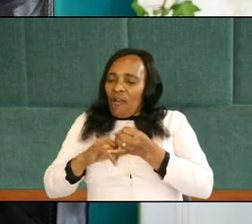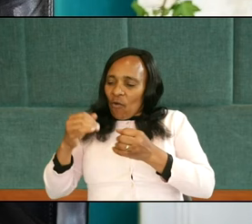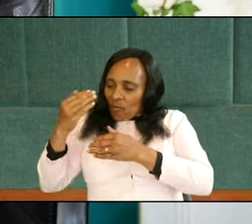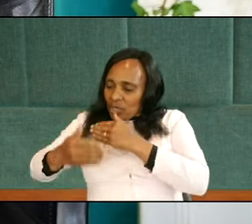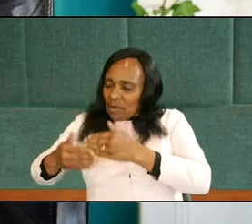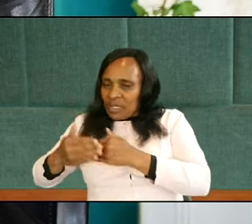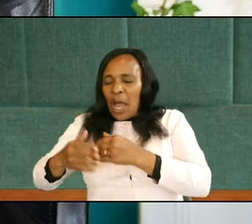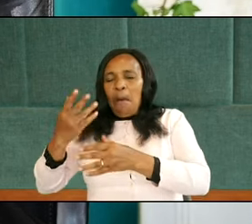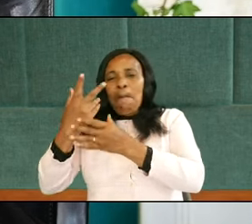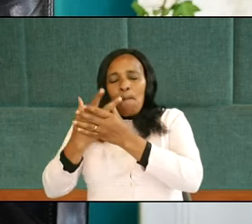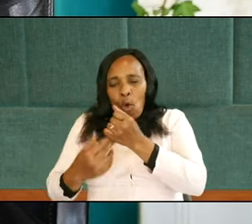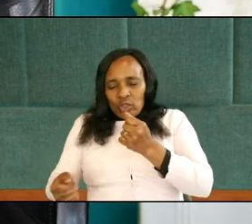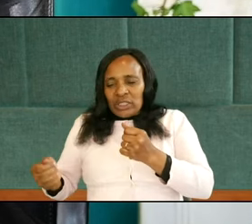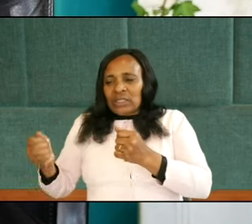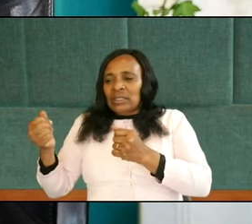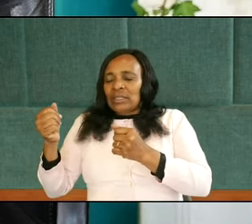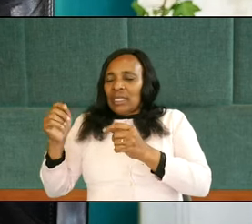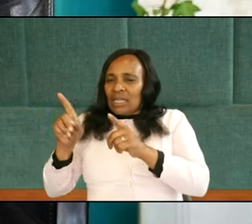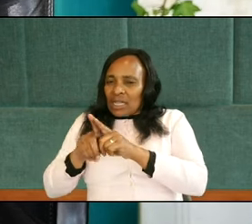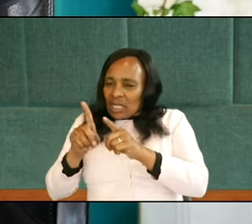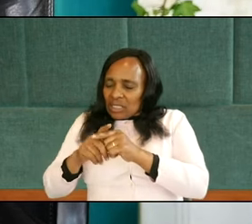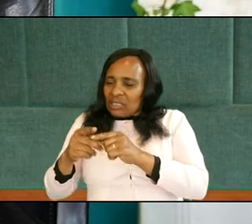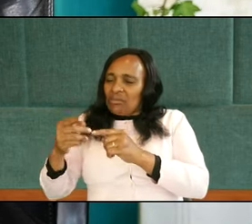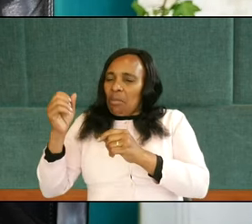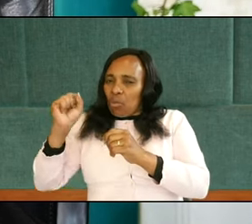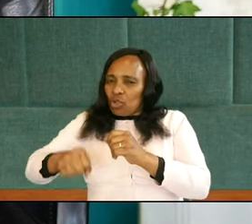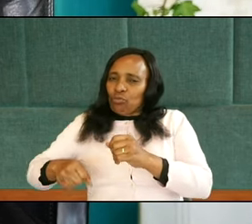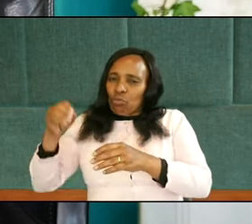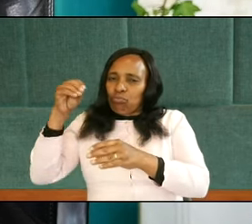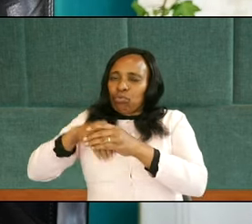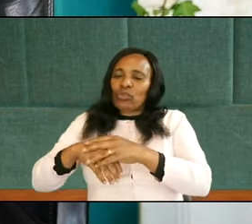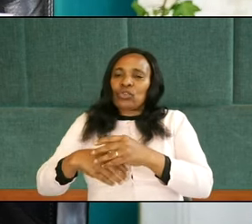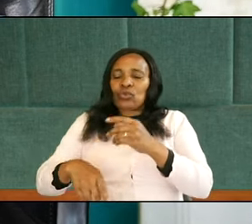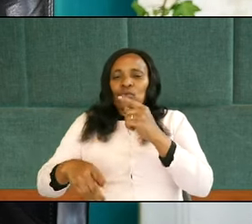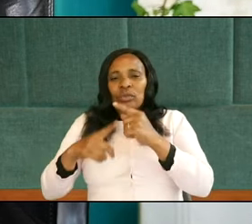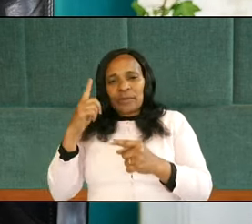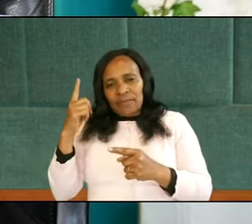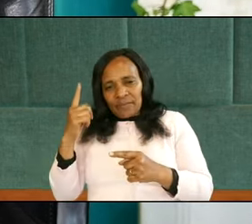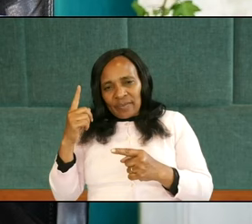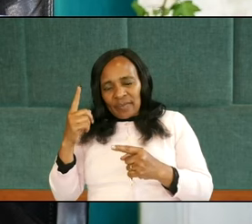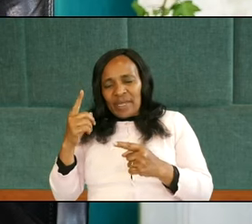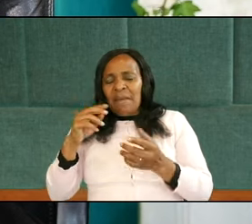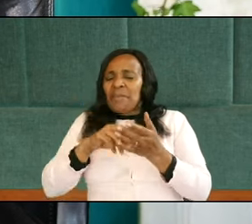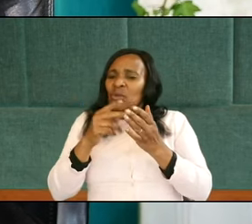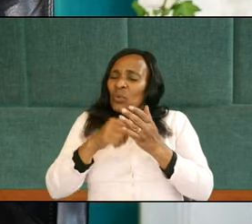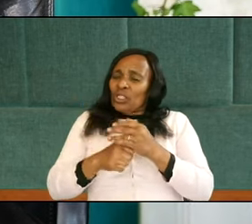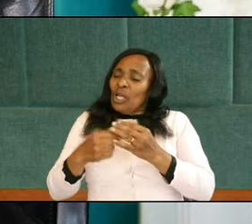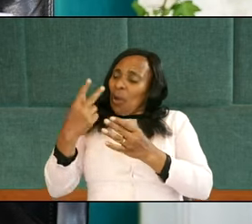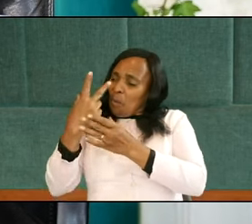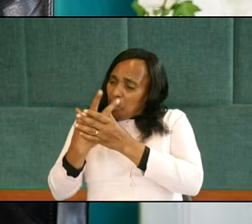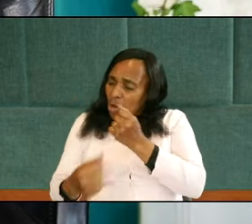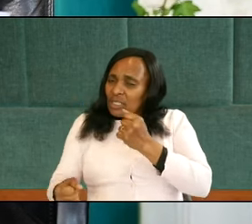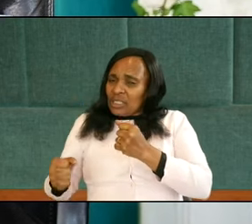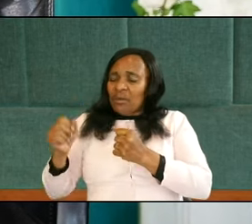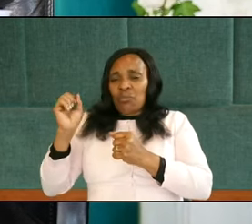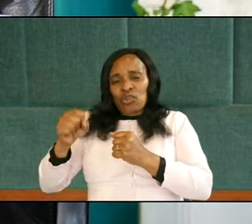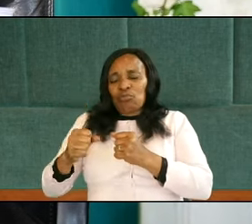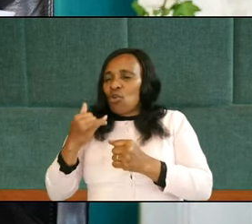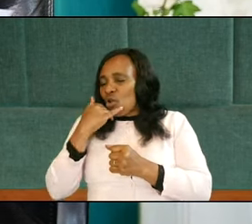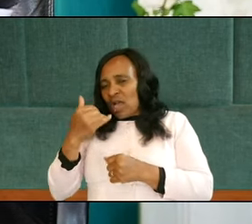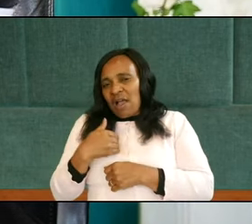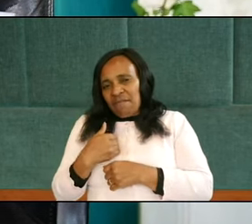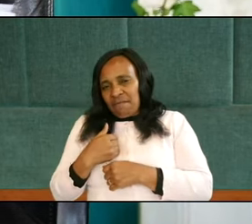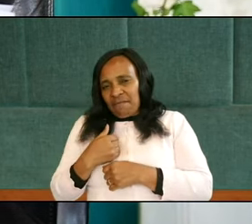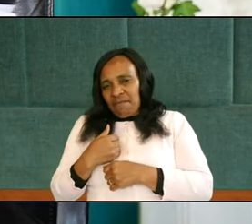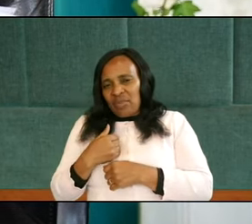both the adulterer and the adulteress should be put to death. So in this case, it means that both of them were actually guilty. It wasn't